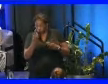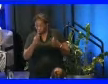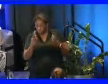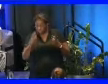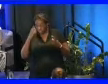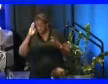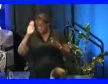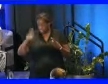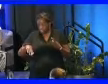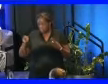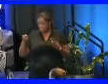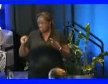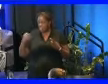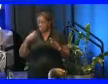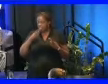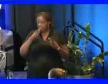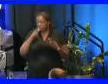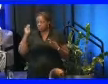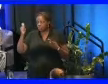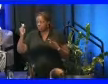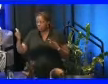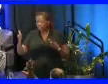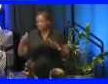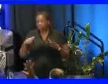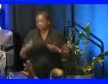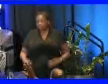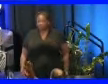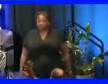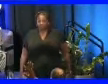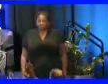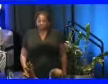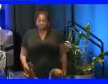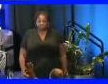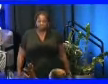know Jean's in the back with Mike. Any?